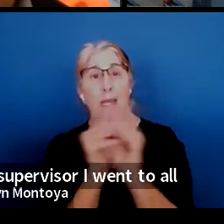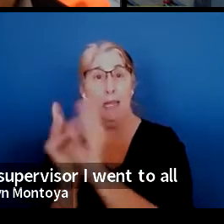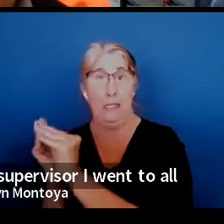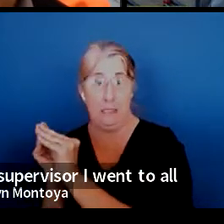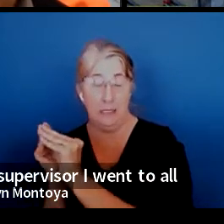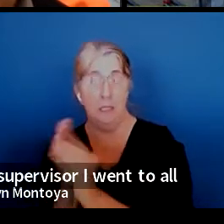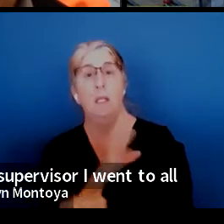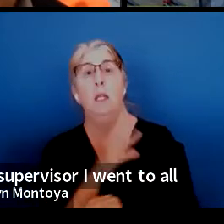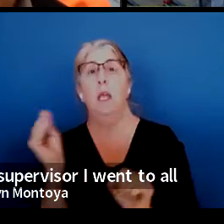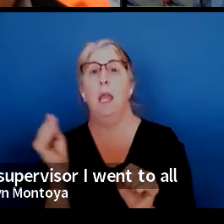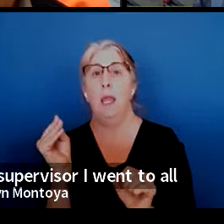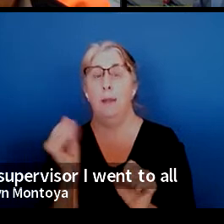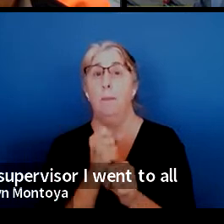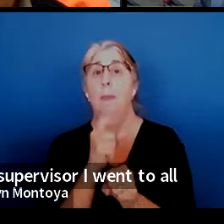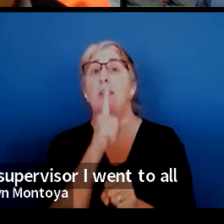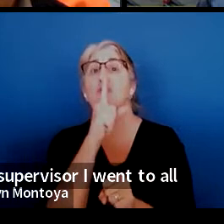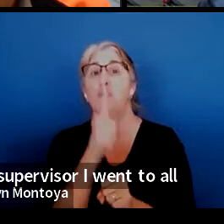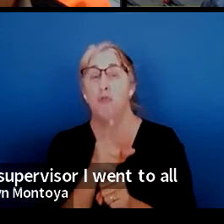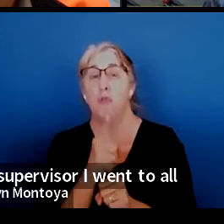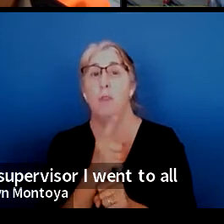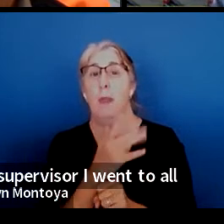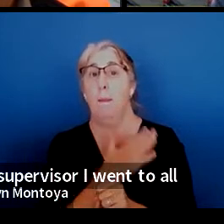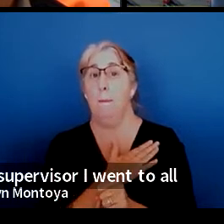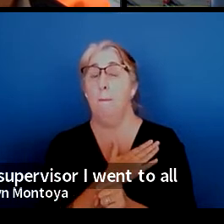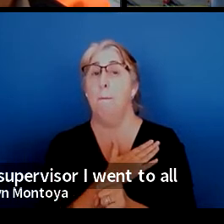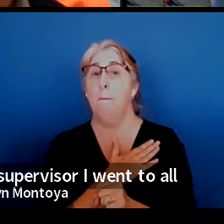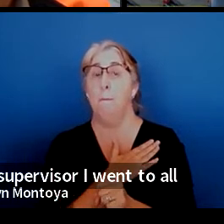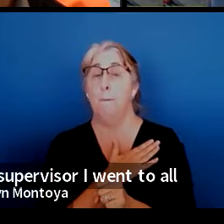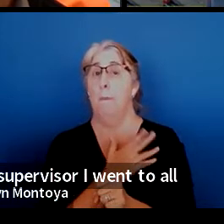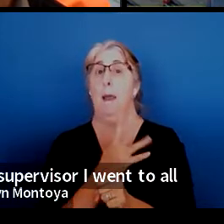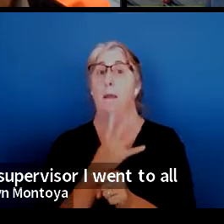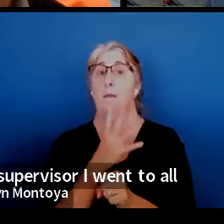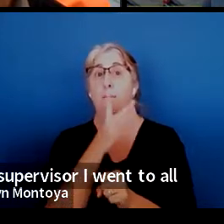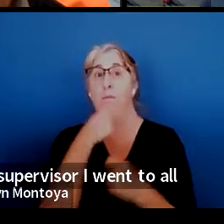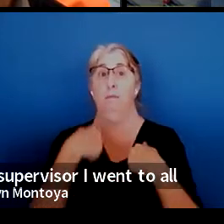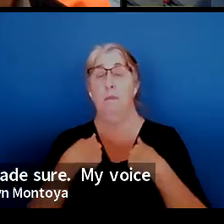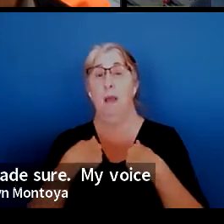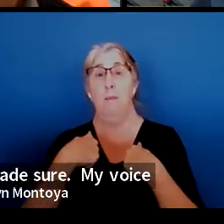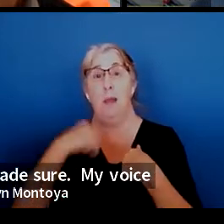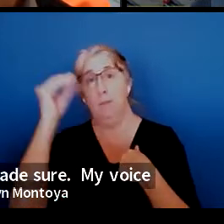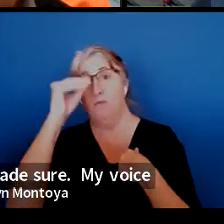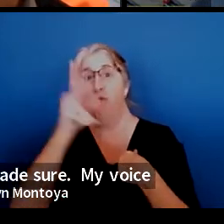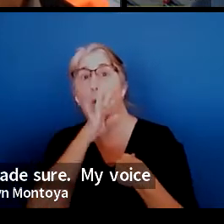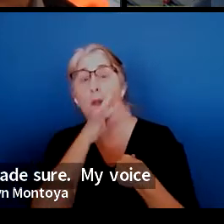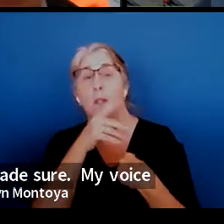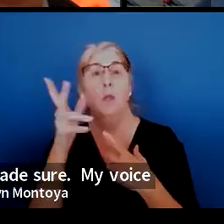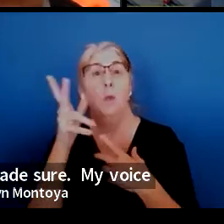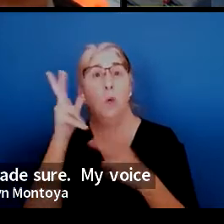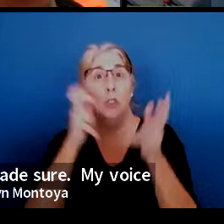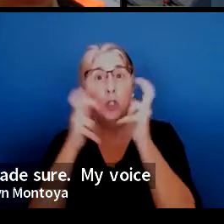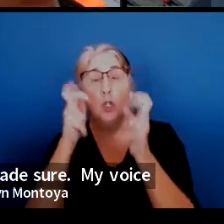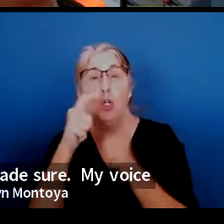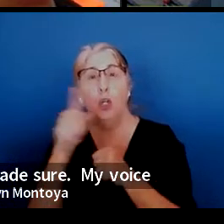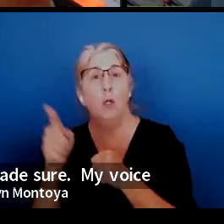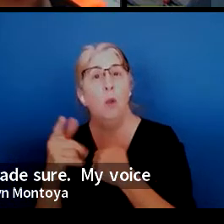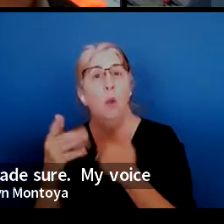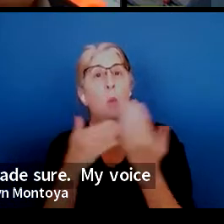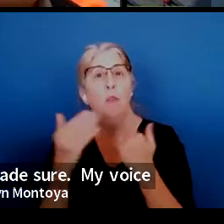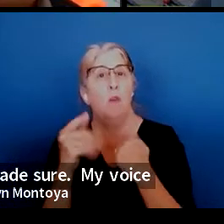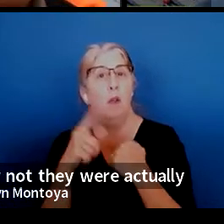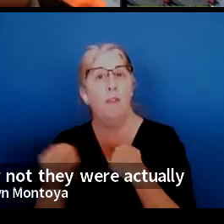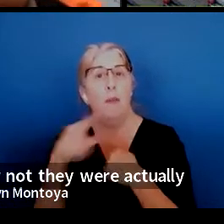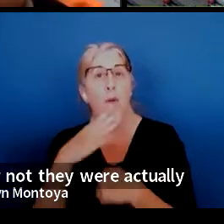was made sure that my voice was heard regardless of whether or not they were actually my